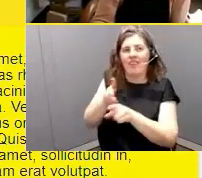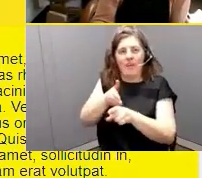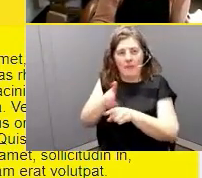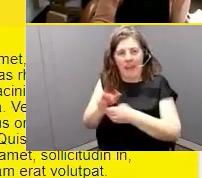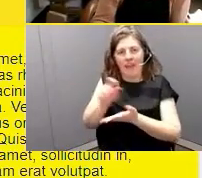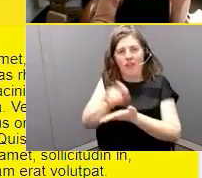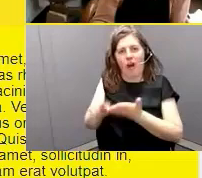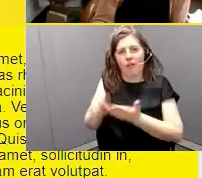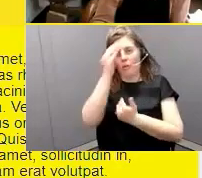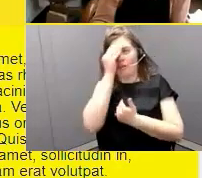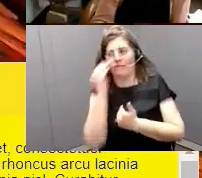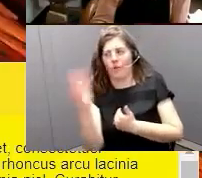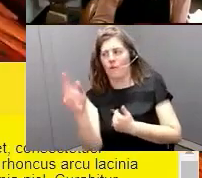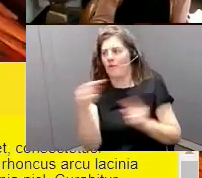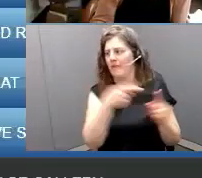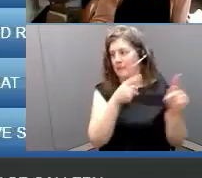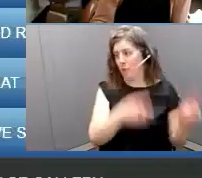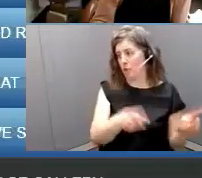be informed.